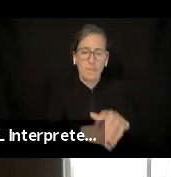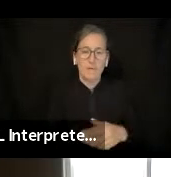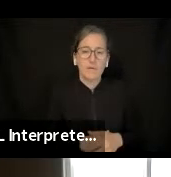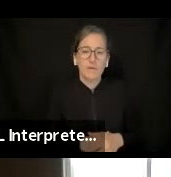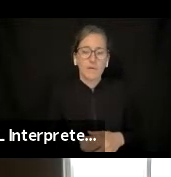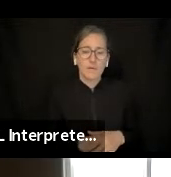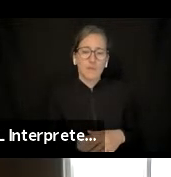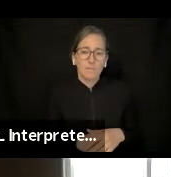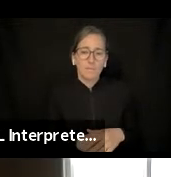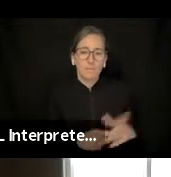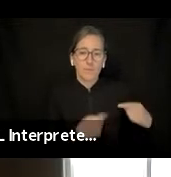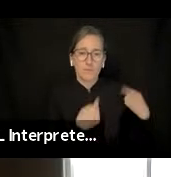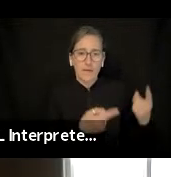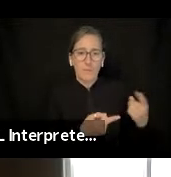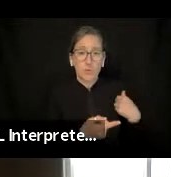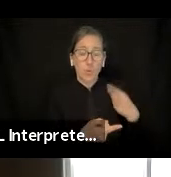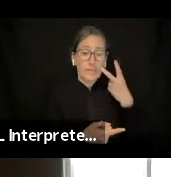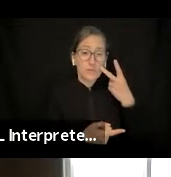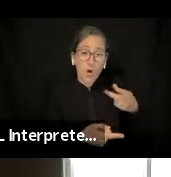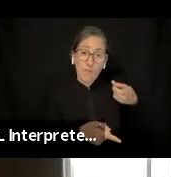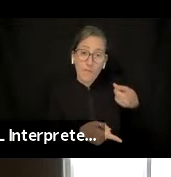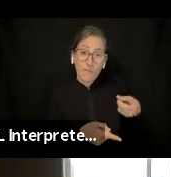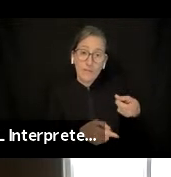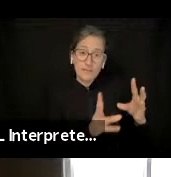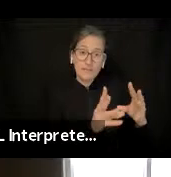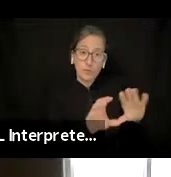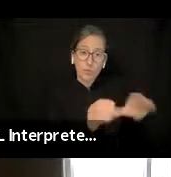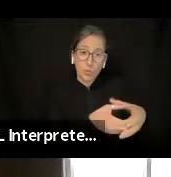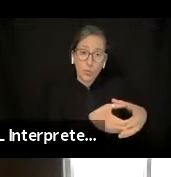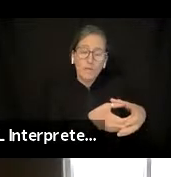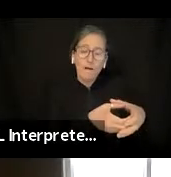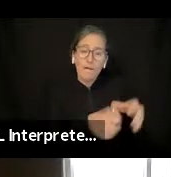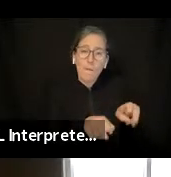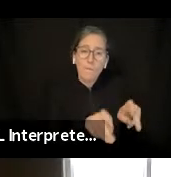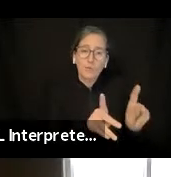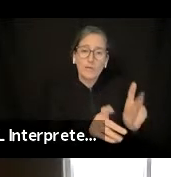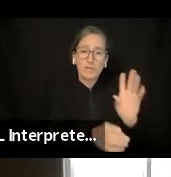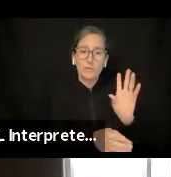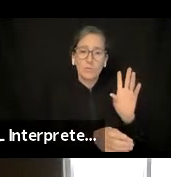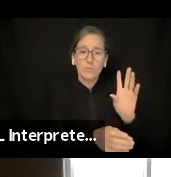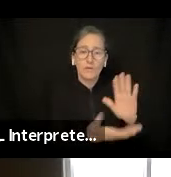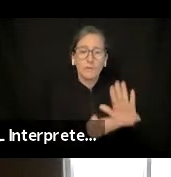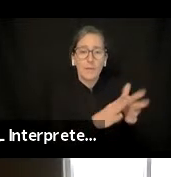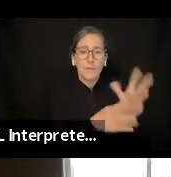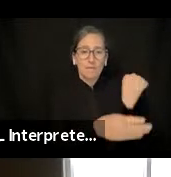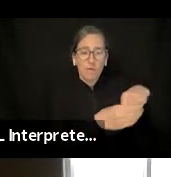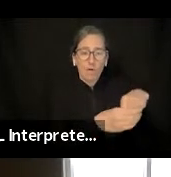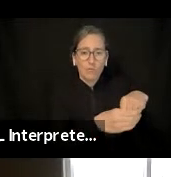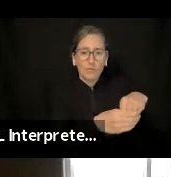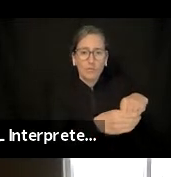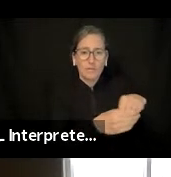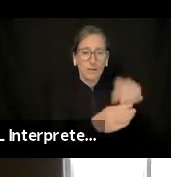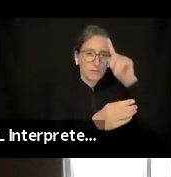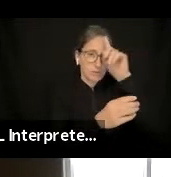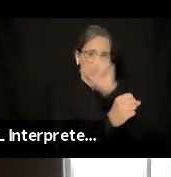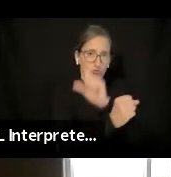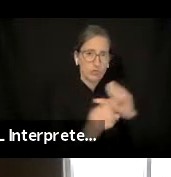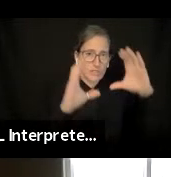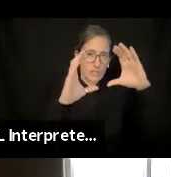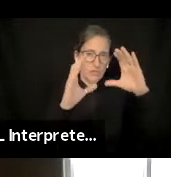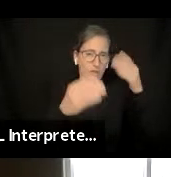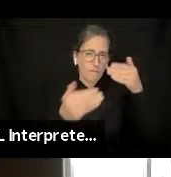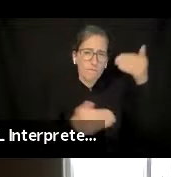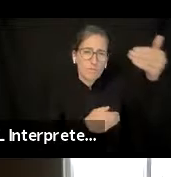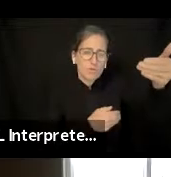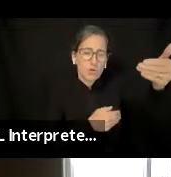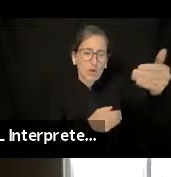I saw an opportunity to be a part of the strategic future of laying groundwork that is looking through